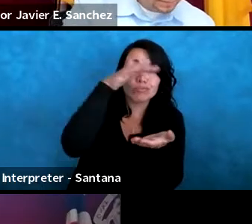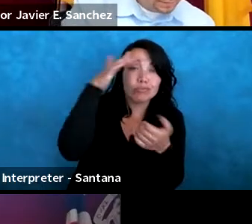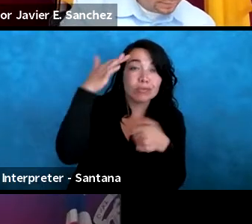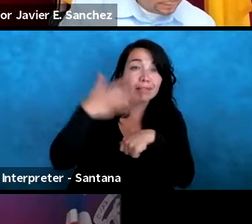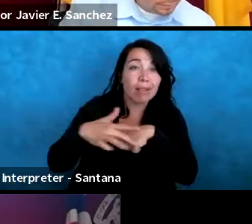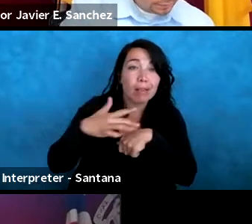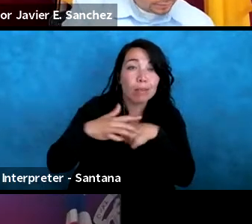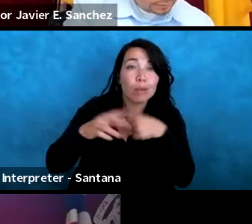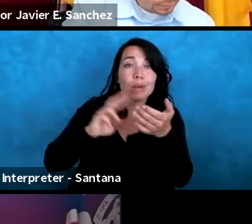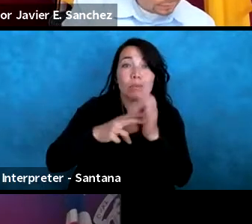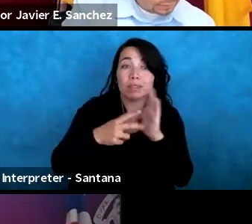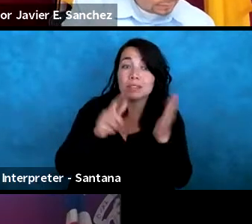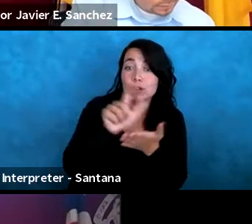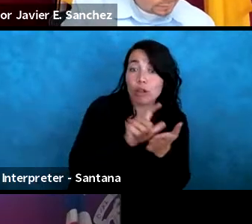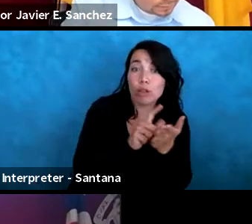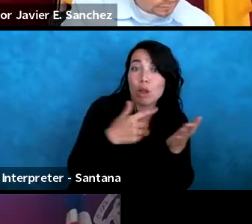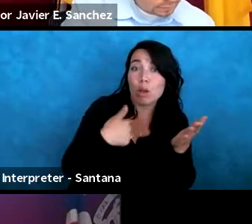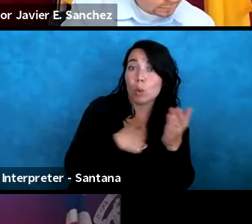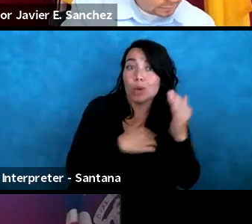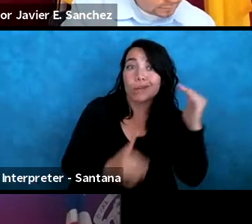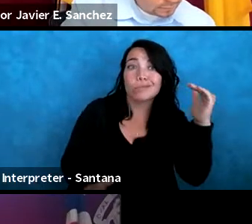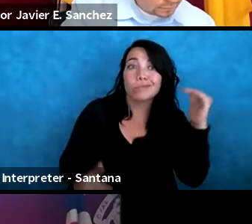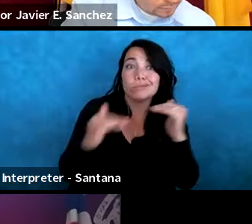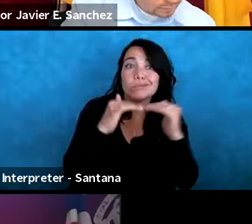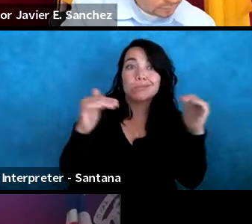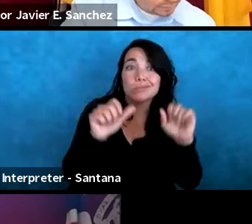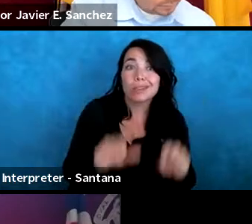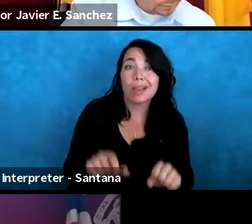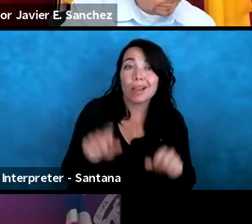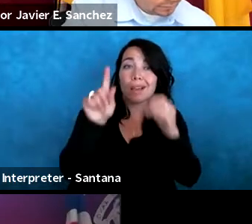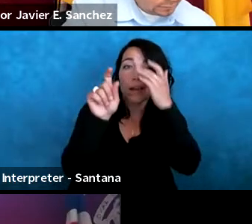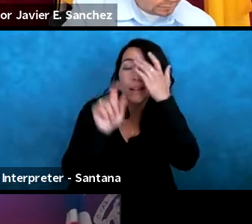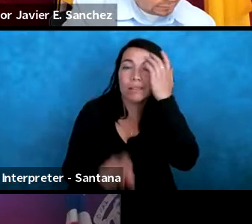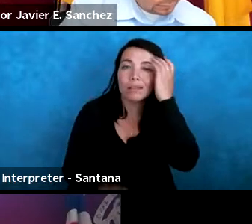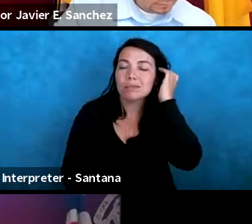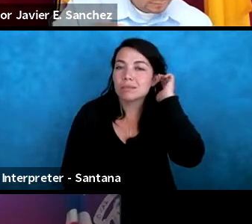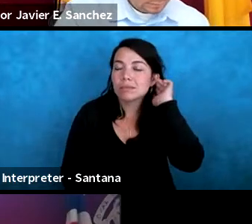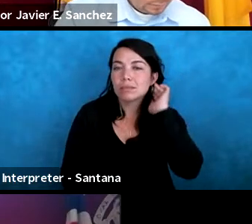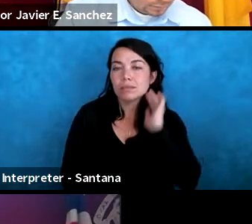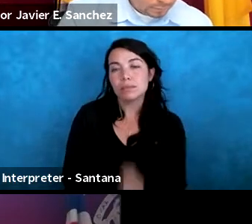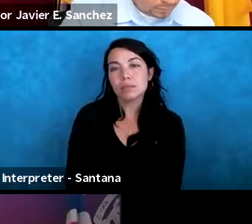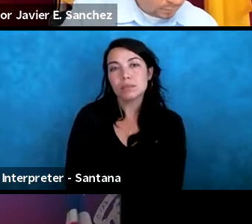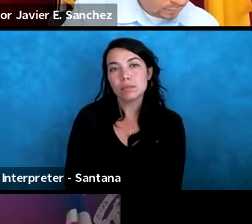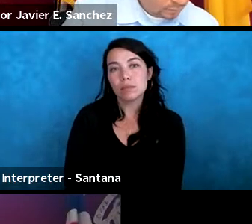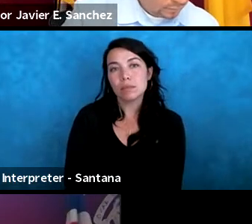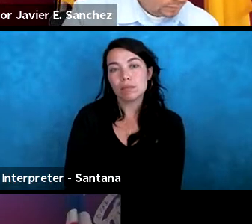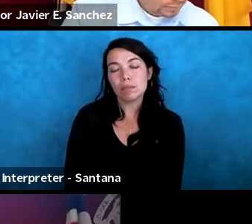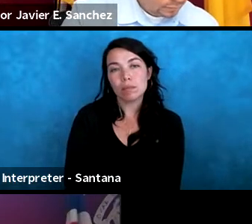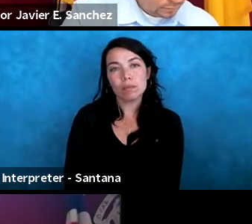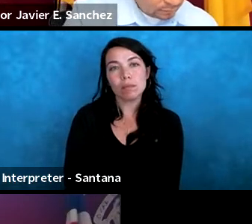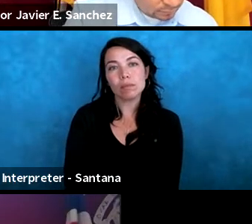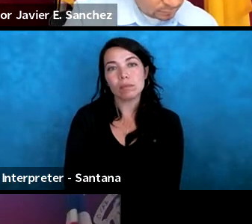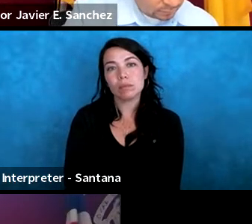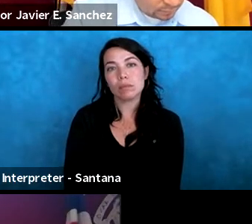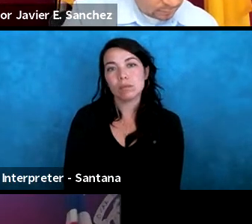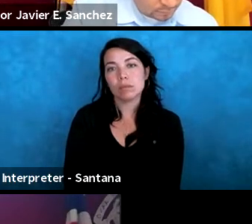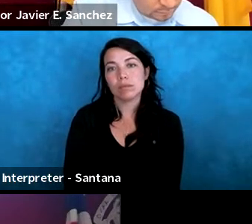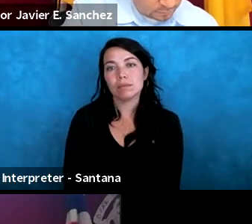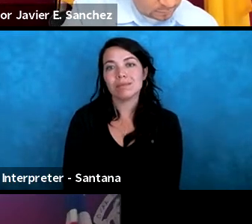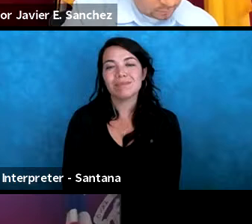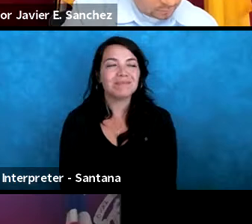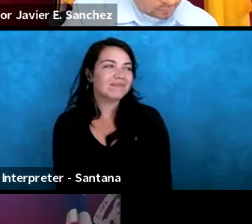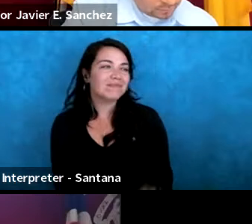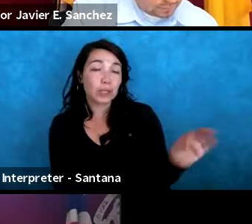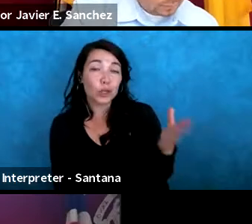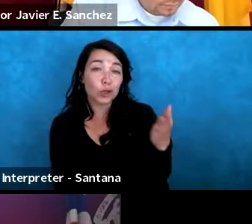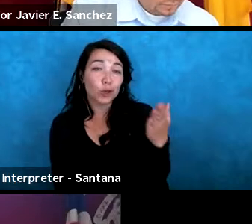compliance with moving forward on making this initiative happen. That's an excellent